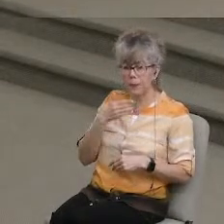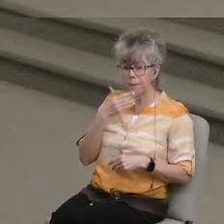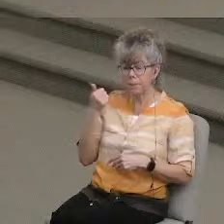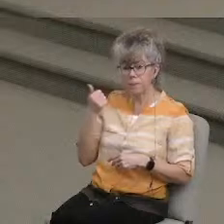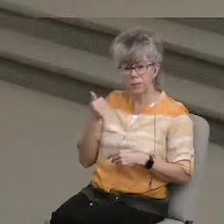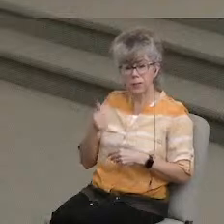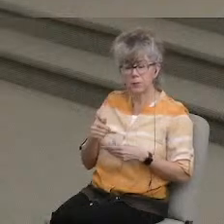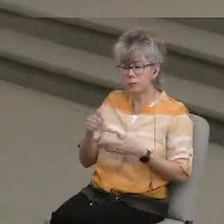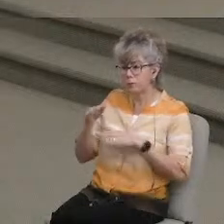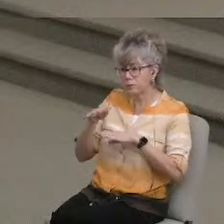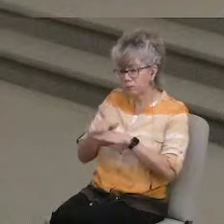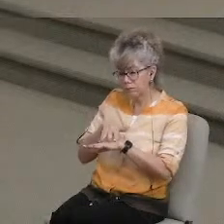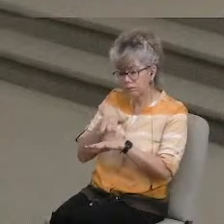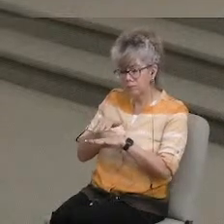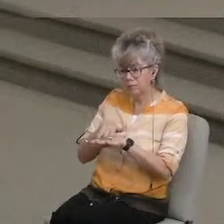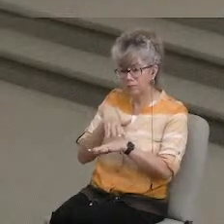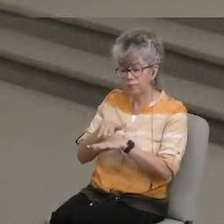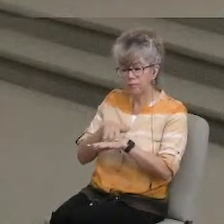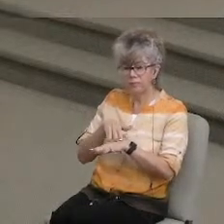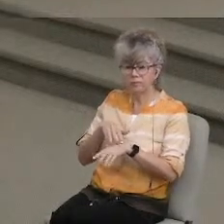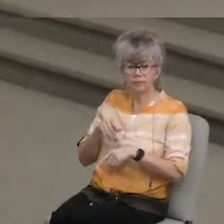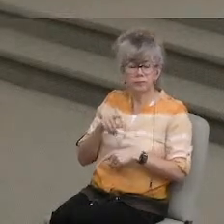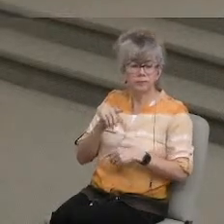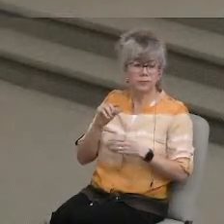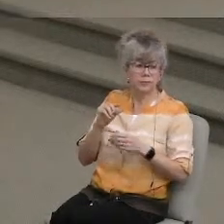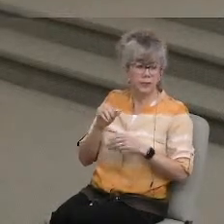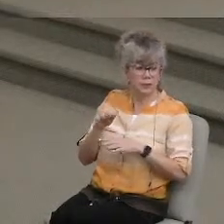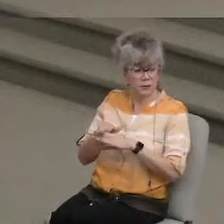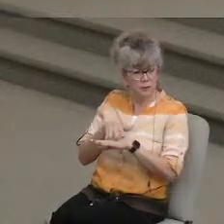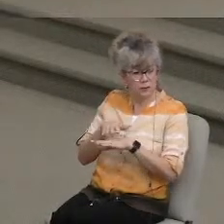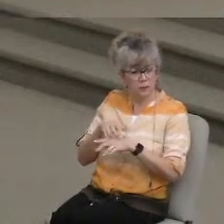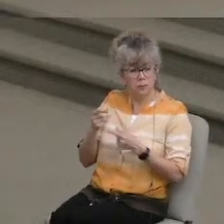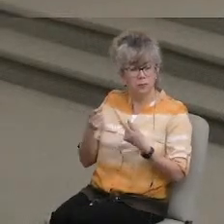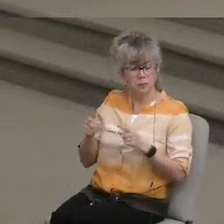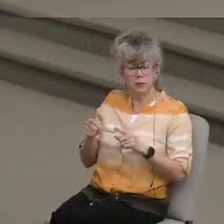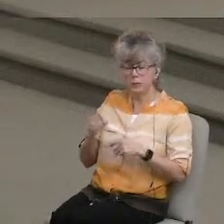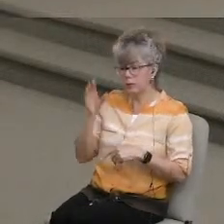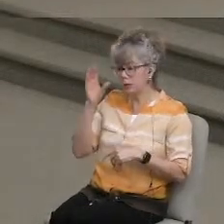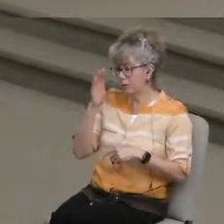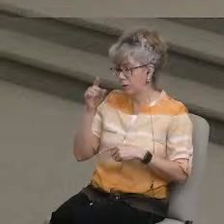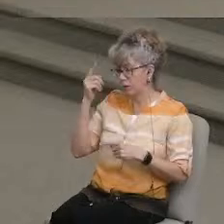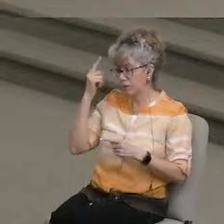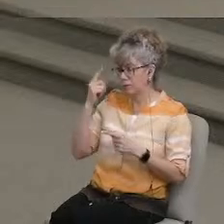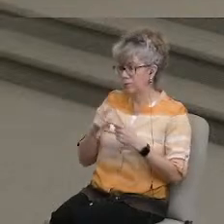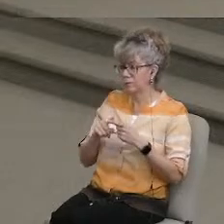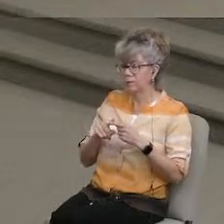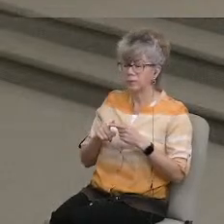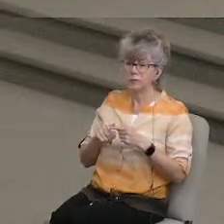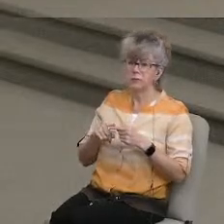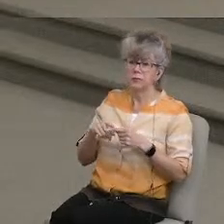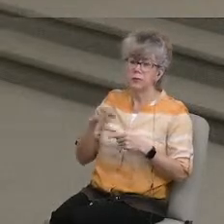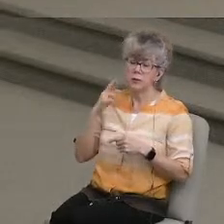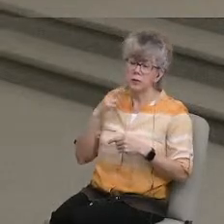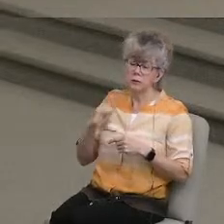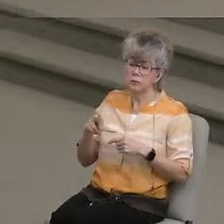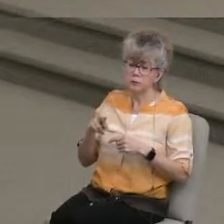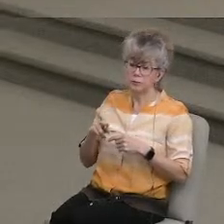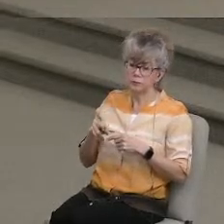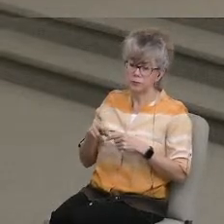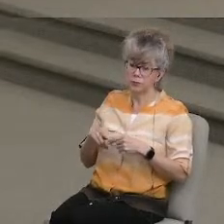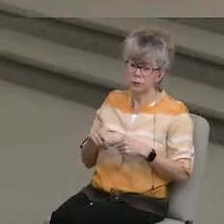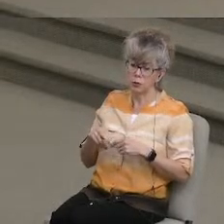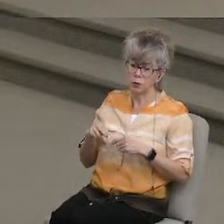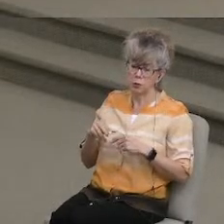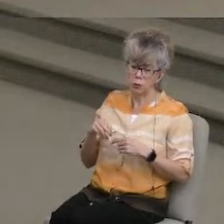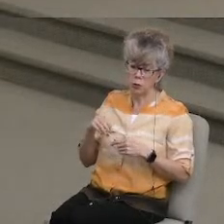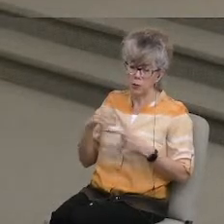said. But it's going to be slow, but we're looking forward to her expedient return. Also, an update